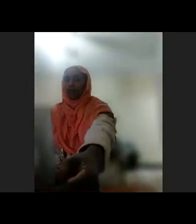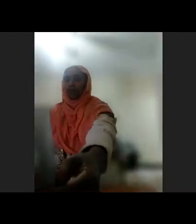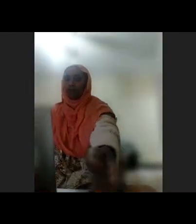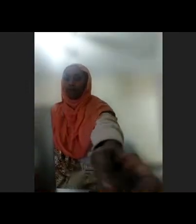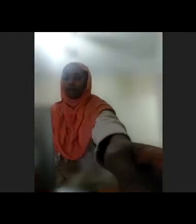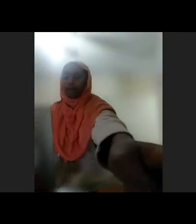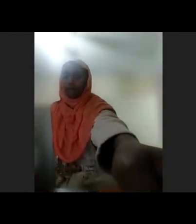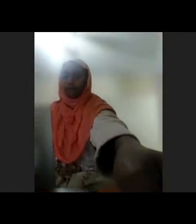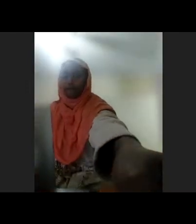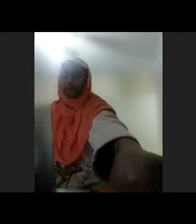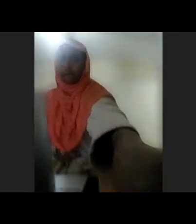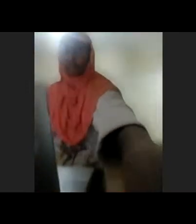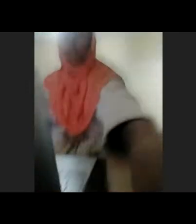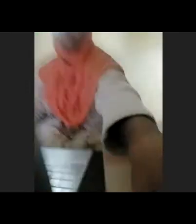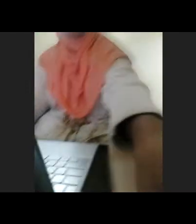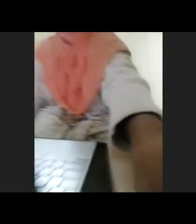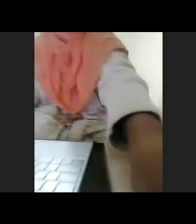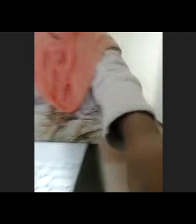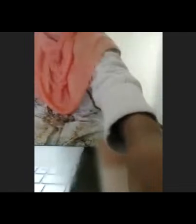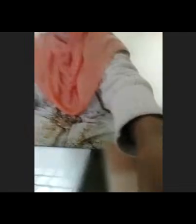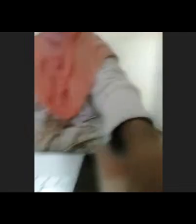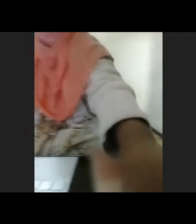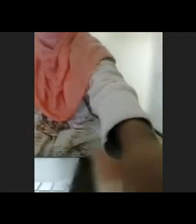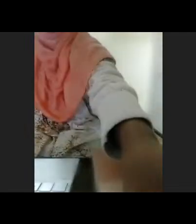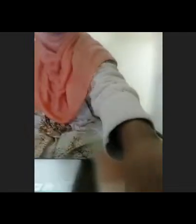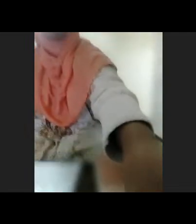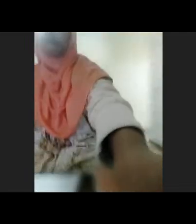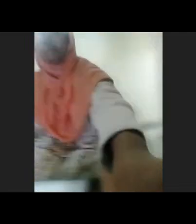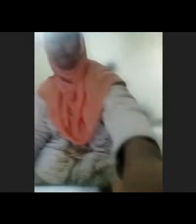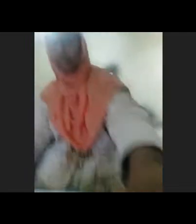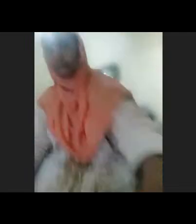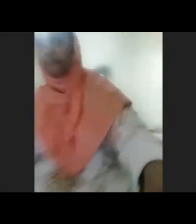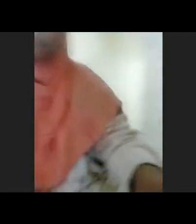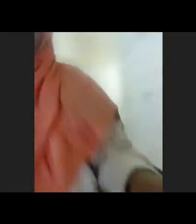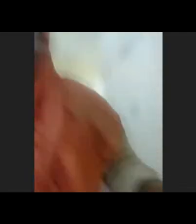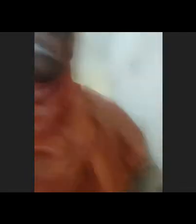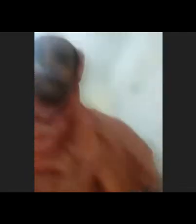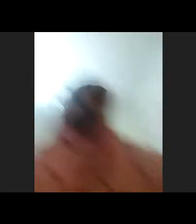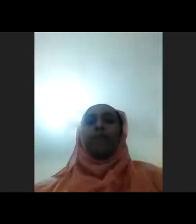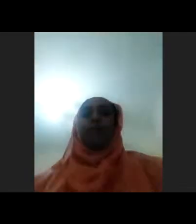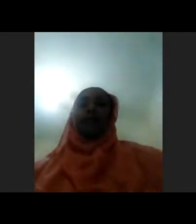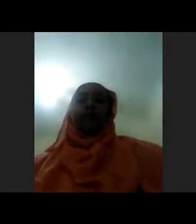Odhiambo. Your hand is up, Irene Odhiambo.